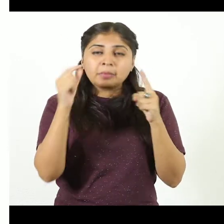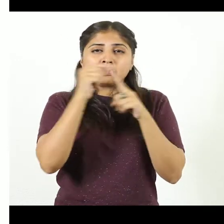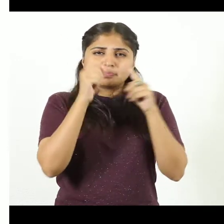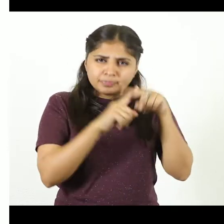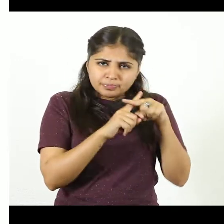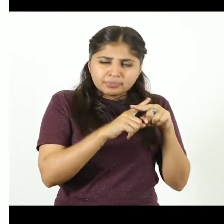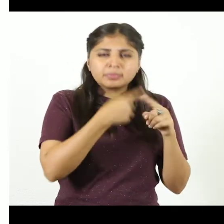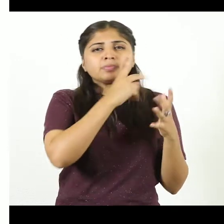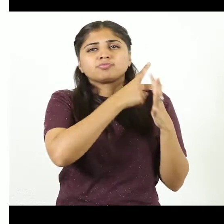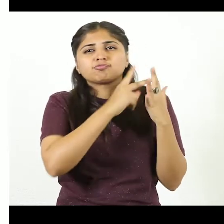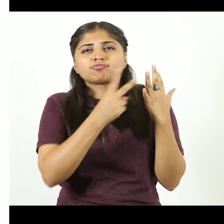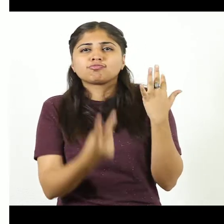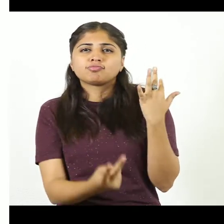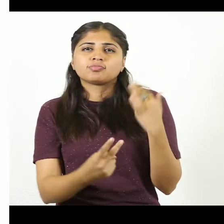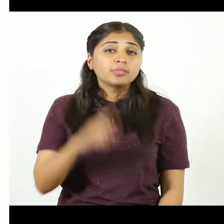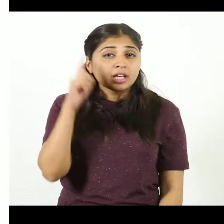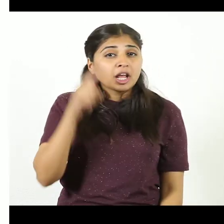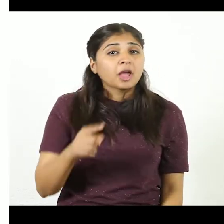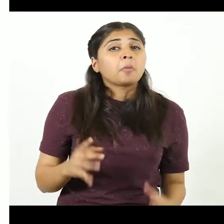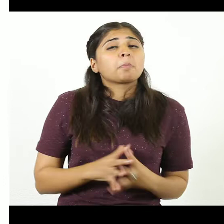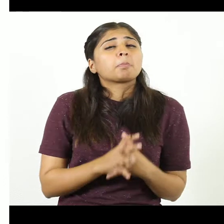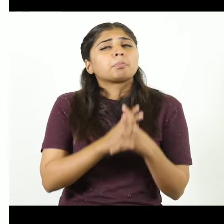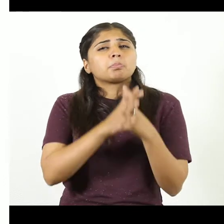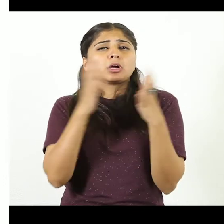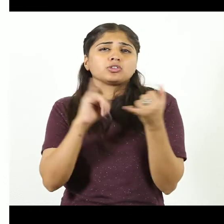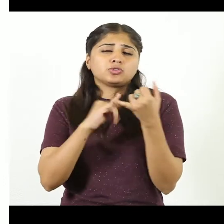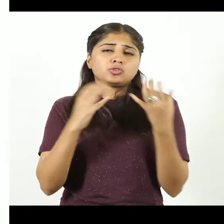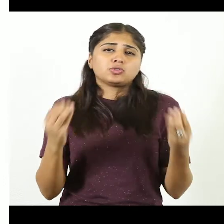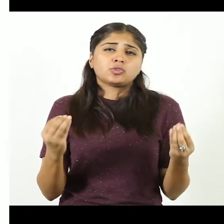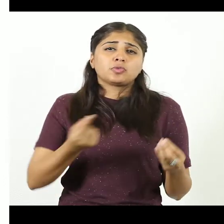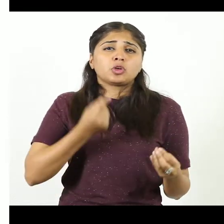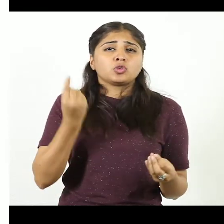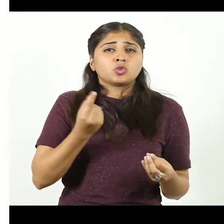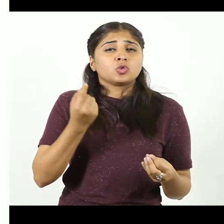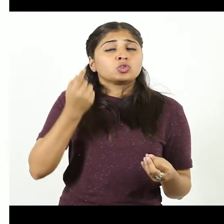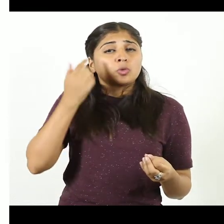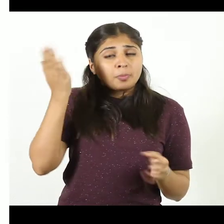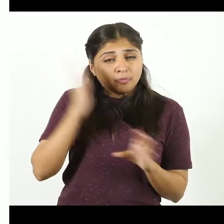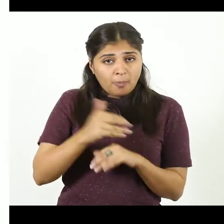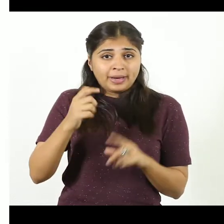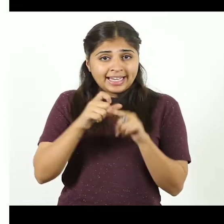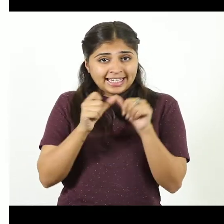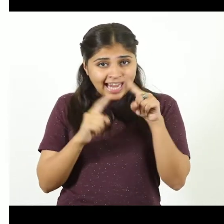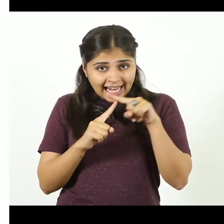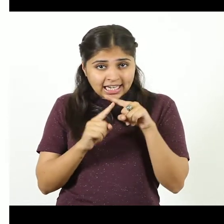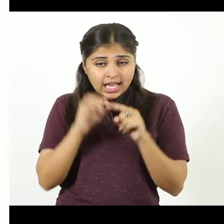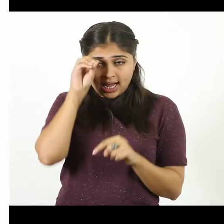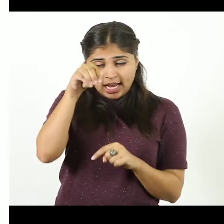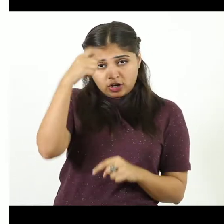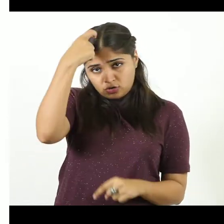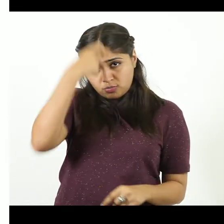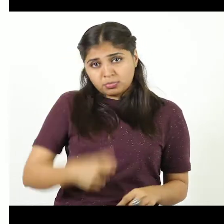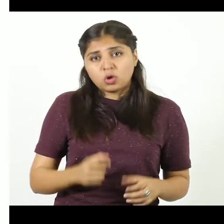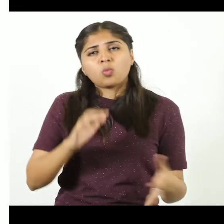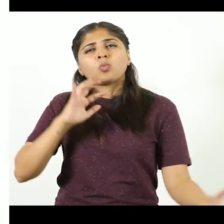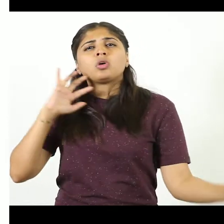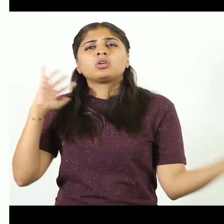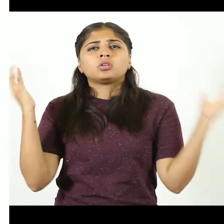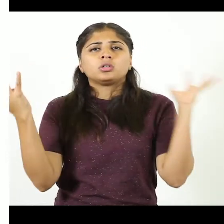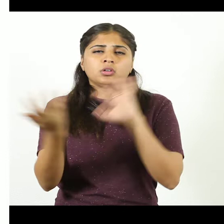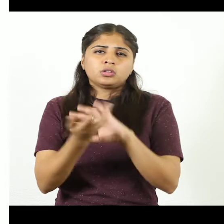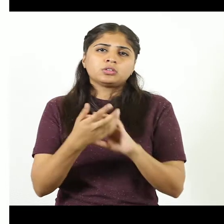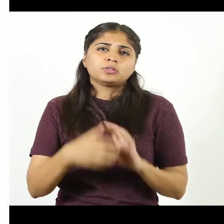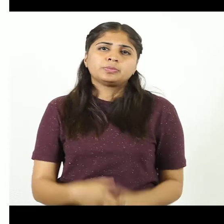Access, etc. It is one of the major software used by data entry operators